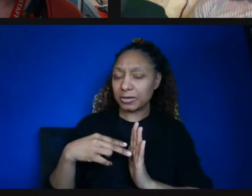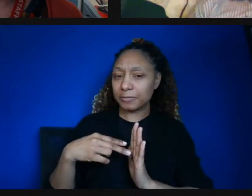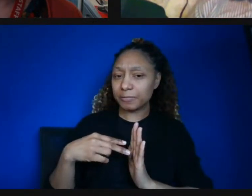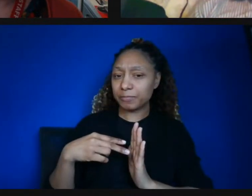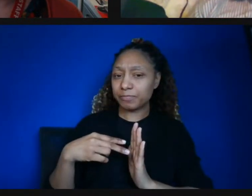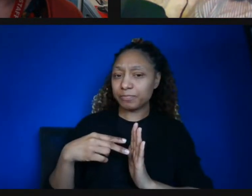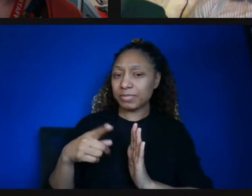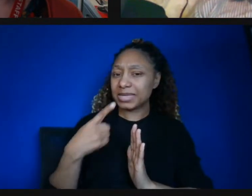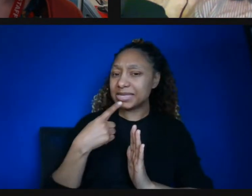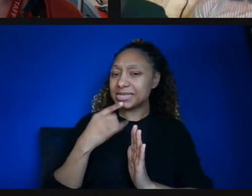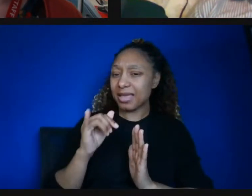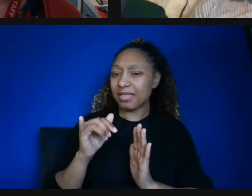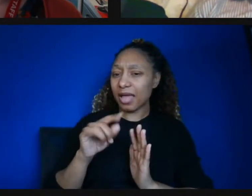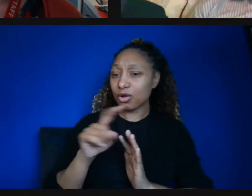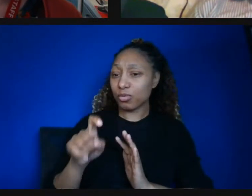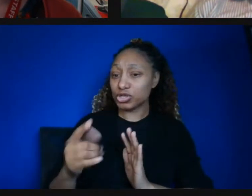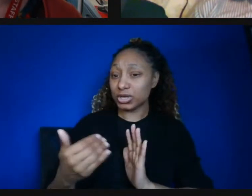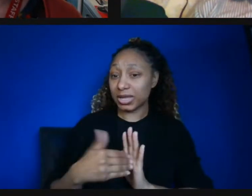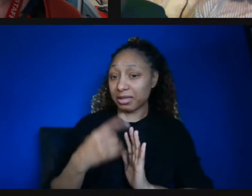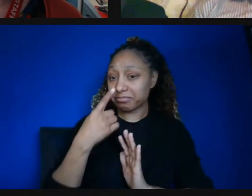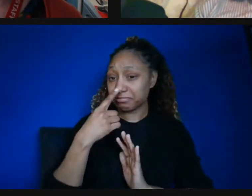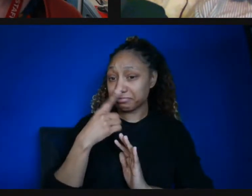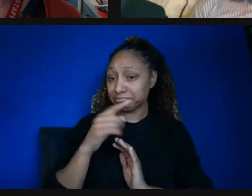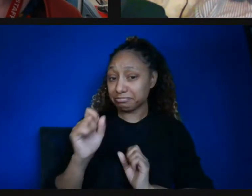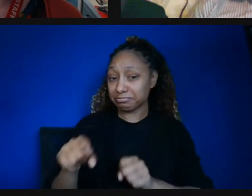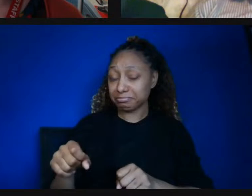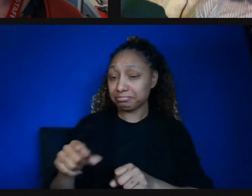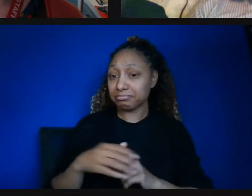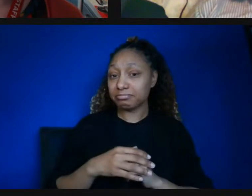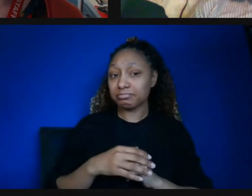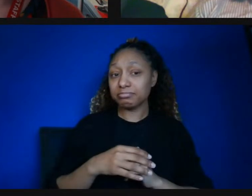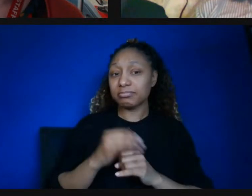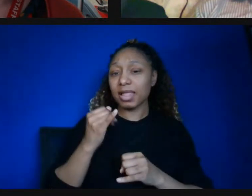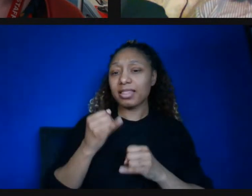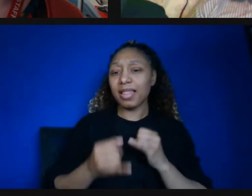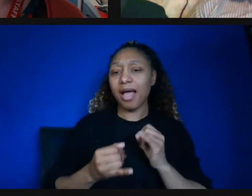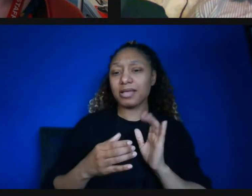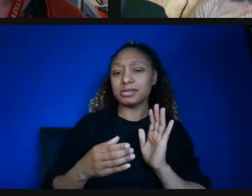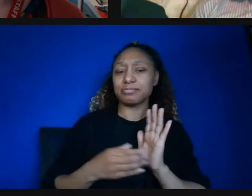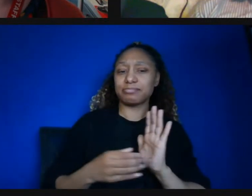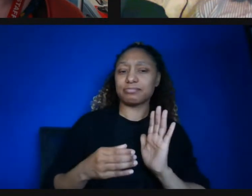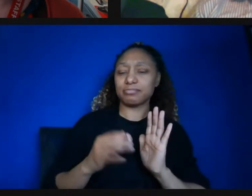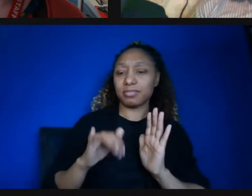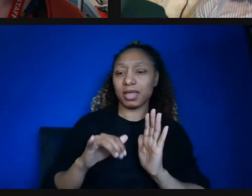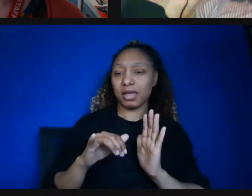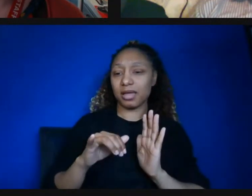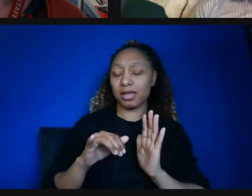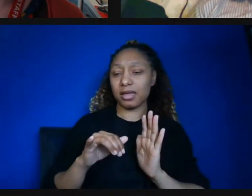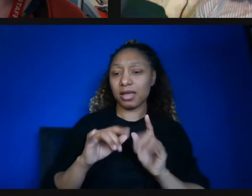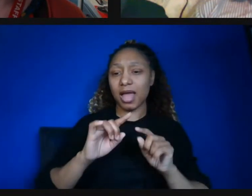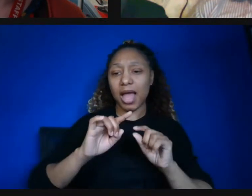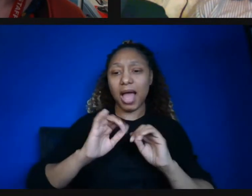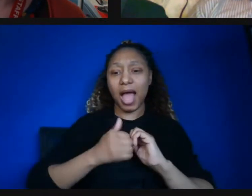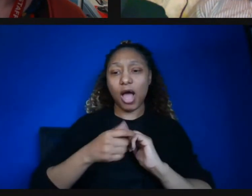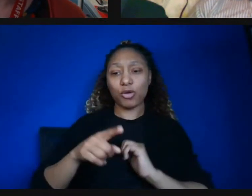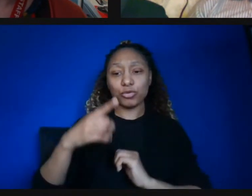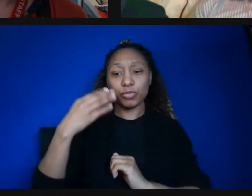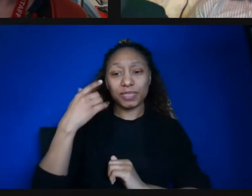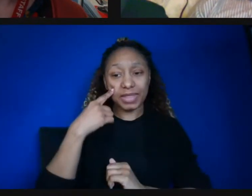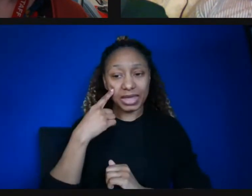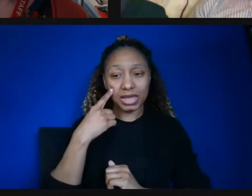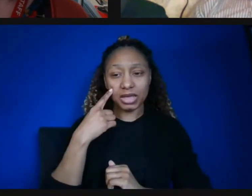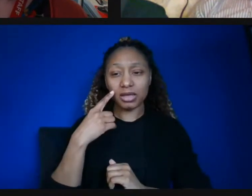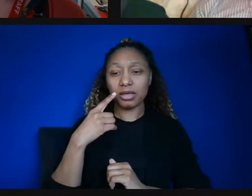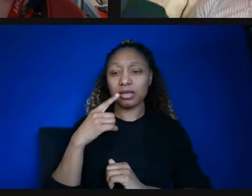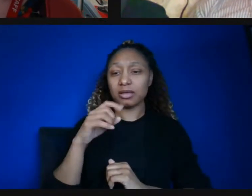reiterate the question one more time? Yeah. The last part of the question was, how do you think sovereignty plays into the history that we share?